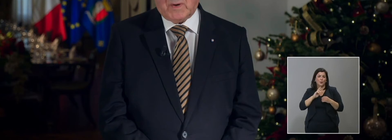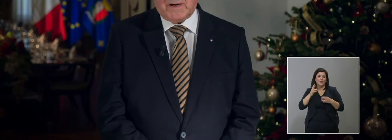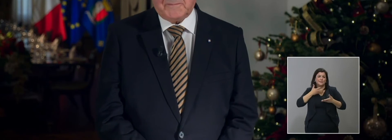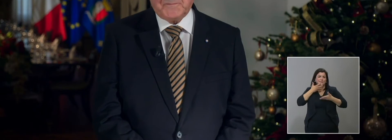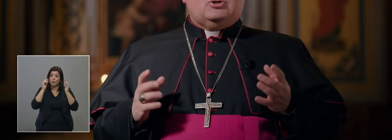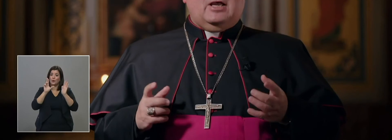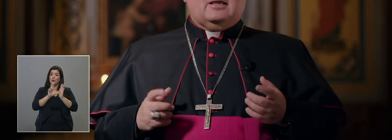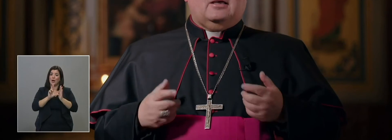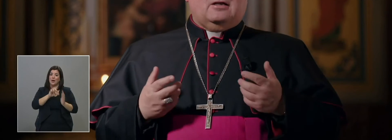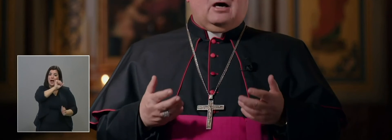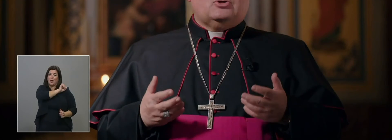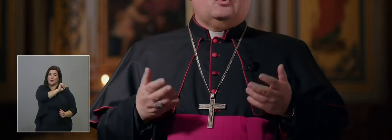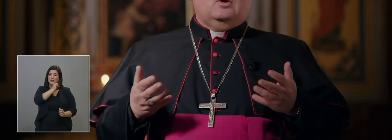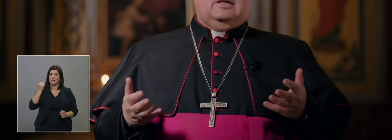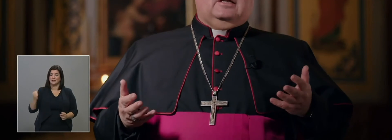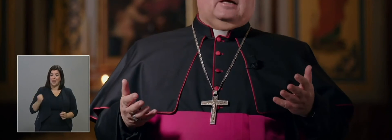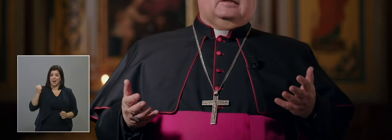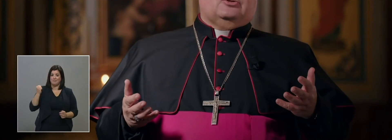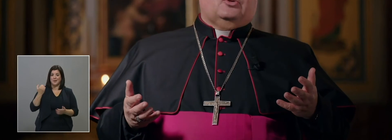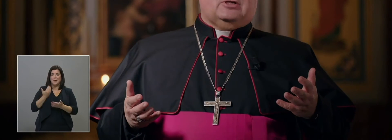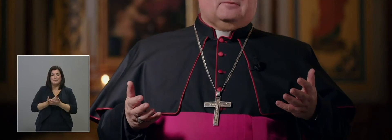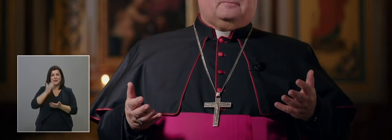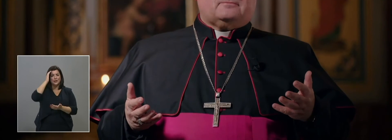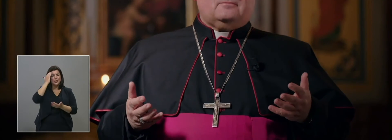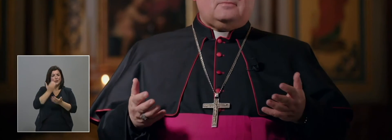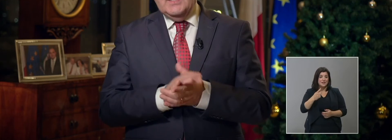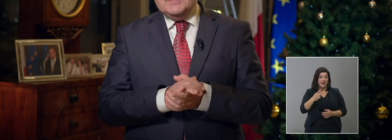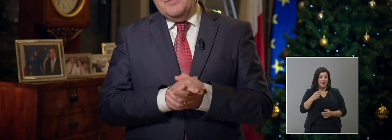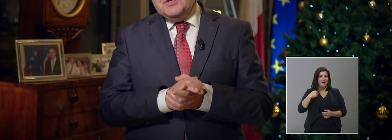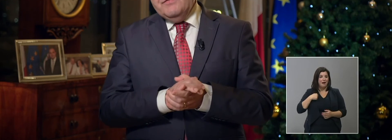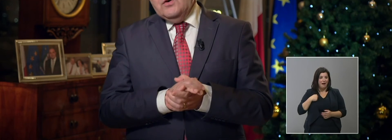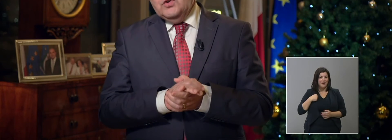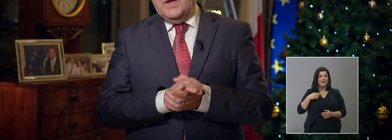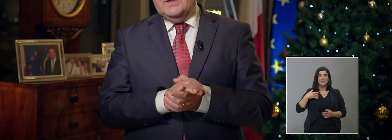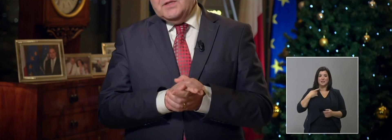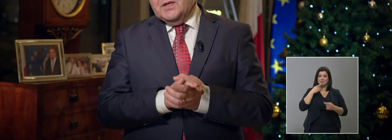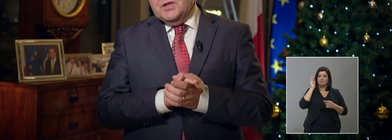dawk ta' madwarna. Fl-attività Milied Flimkien għamlu wkoll l-indirizz tagħhom l-Arċisqof